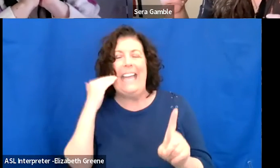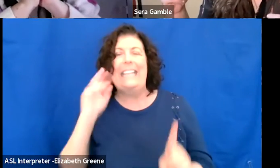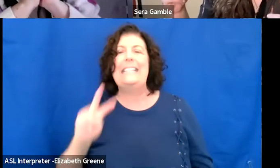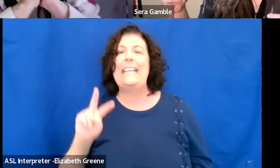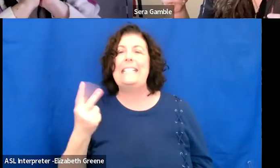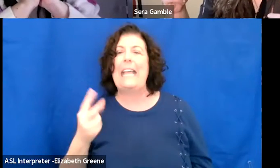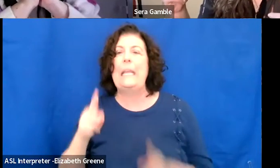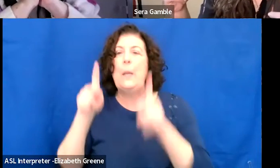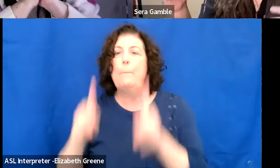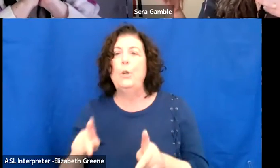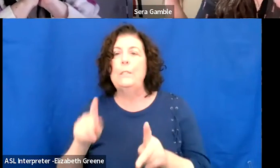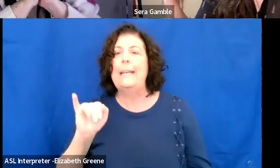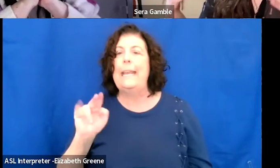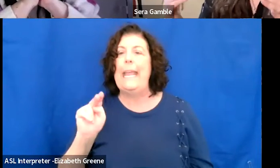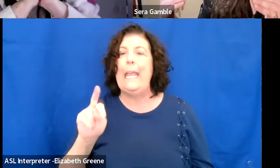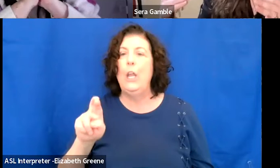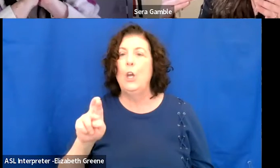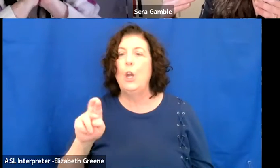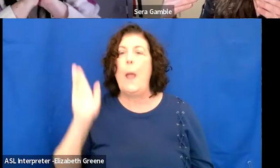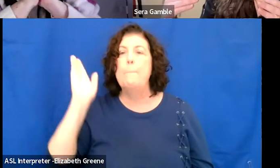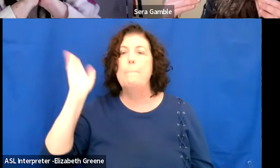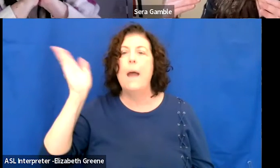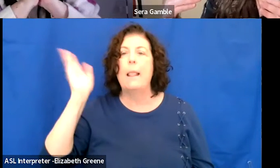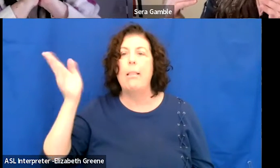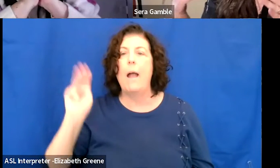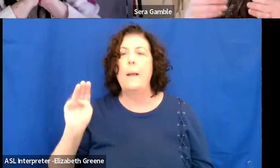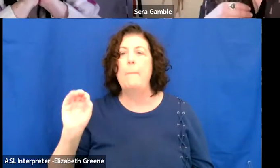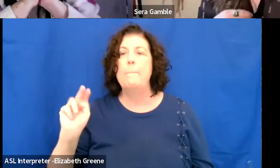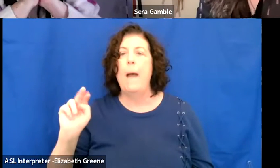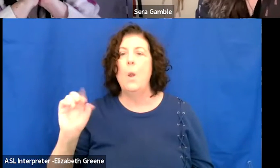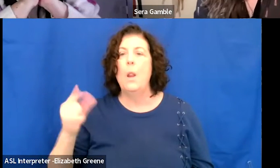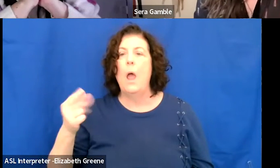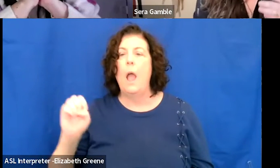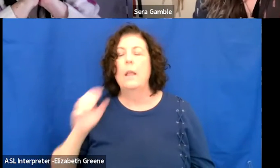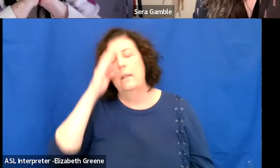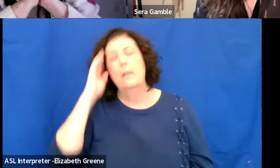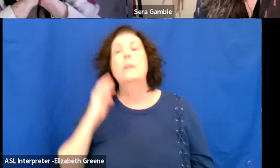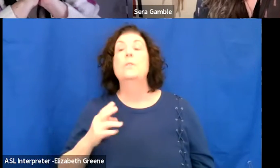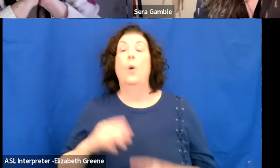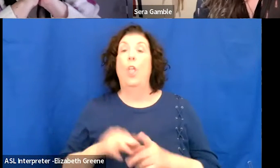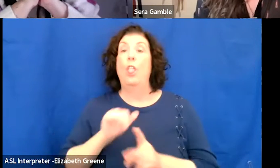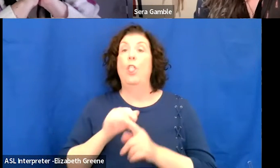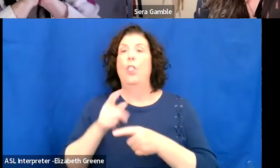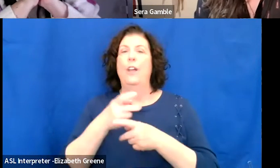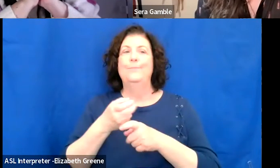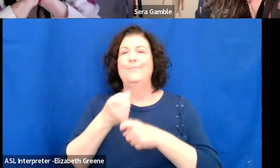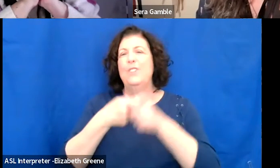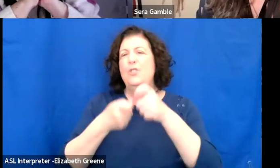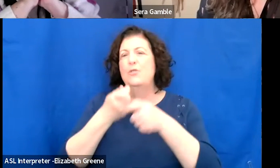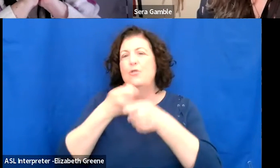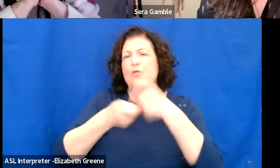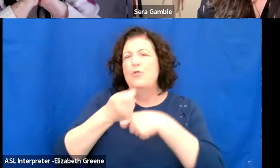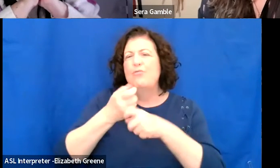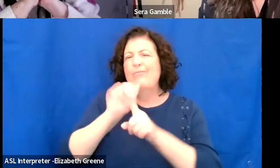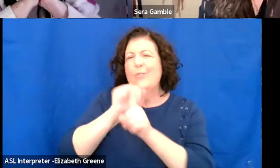so, you know, part of the trick of the book is that he's both being very honest with you and also a super unreliable